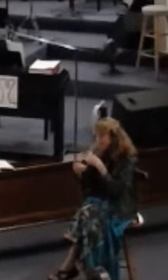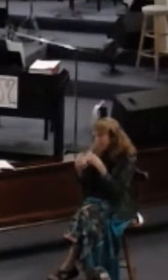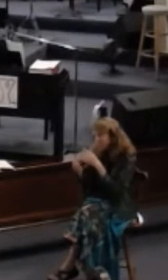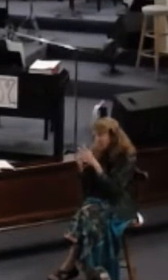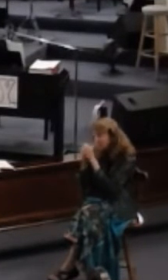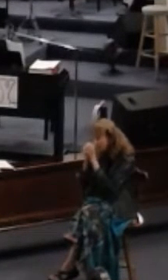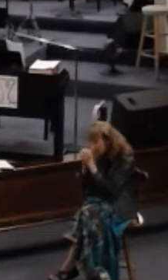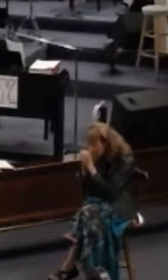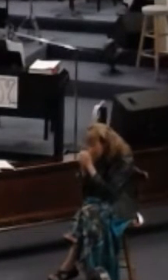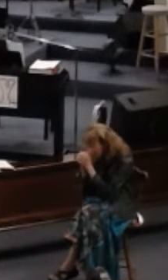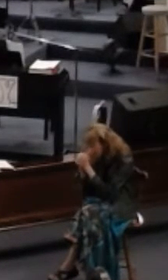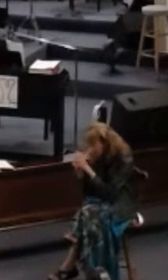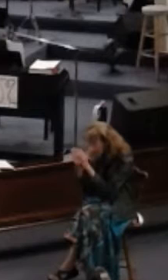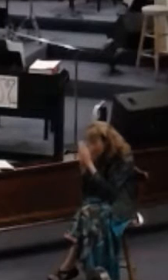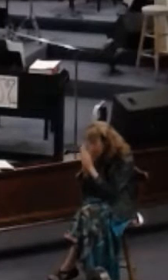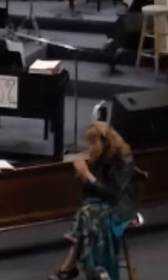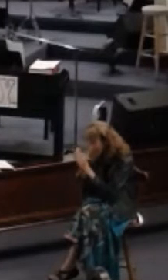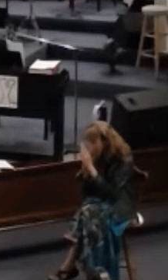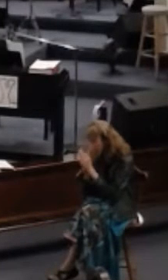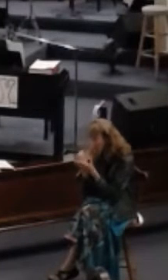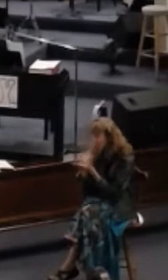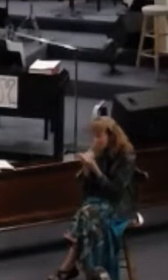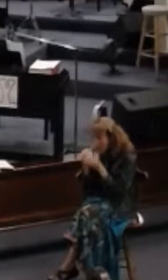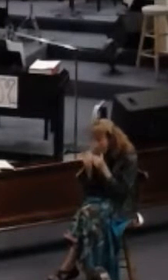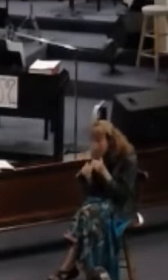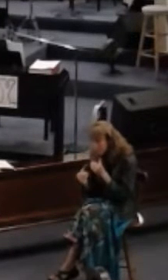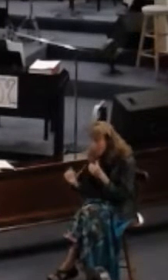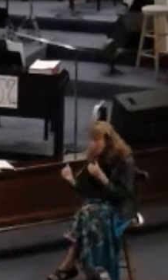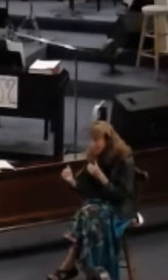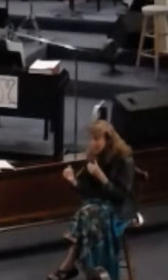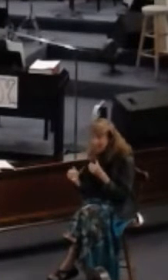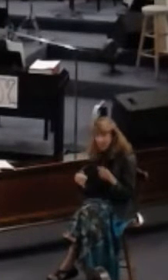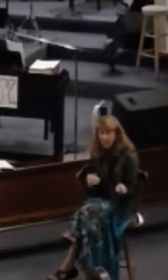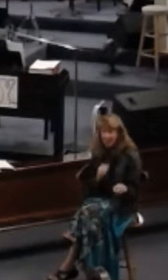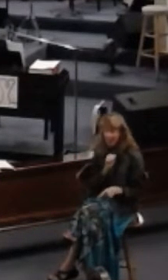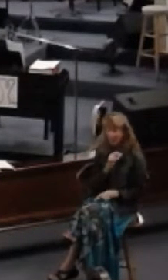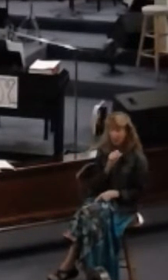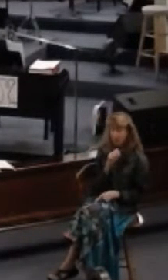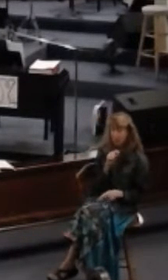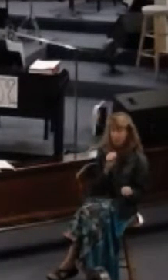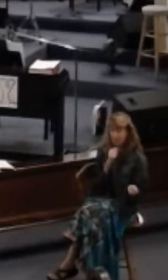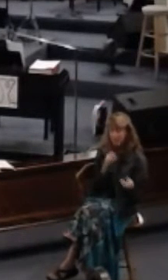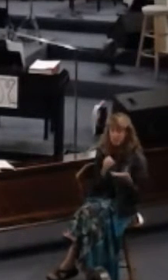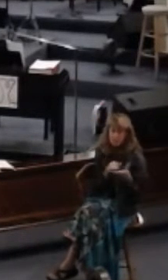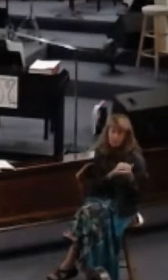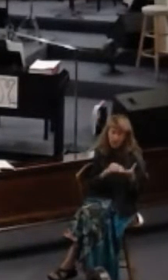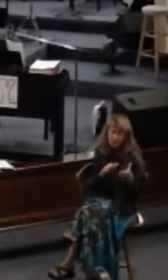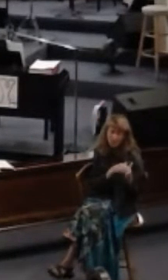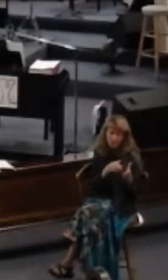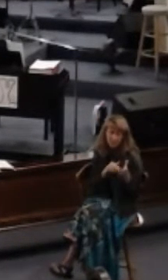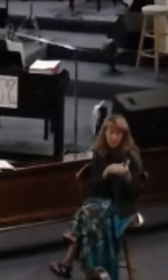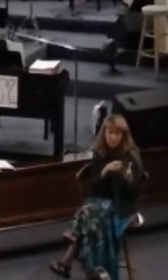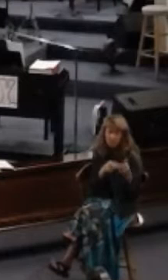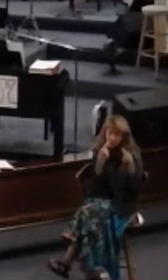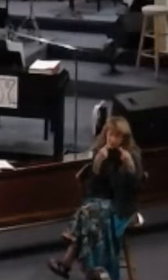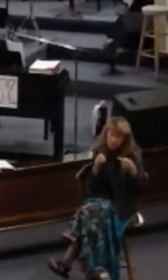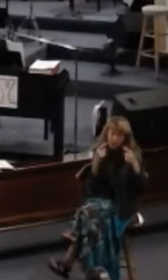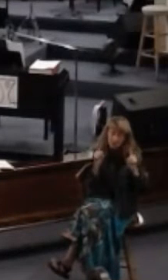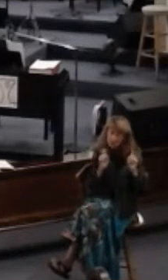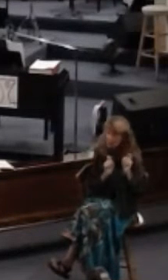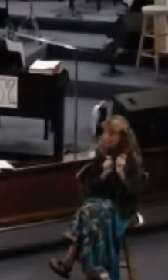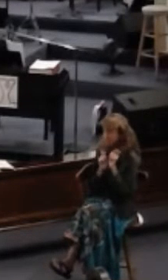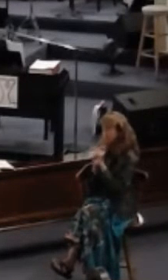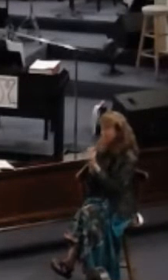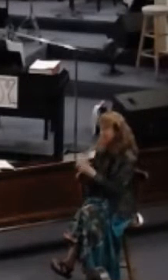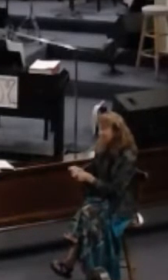prayer. And from that scene, Dürer painted one of his most remembered paintings ever and gave a memorial to